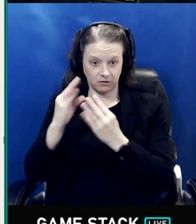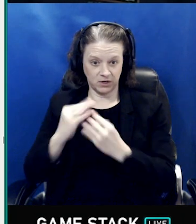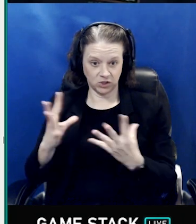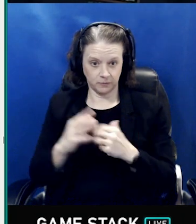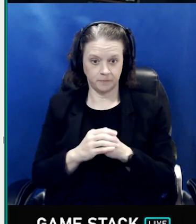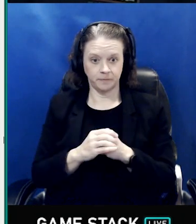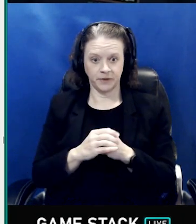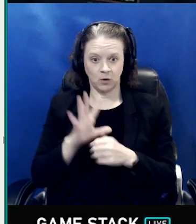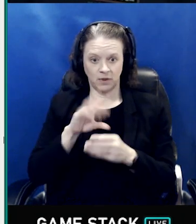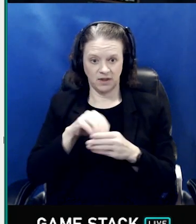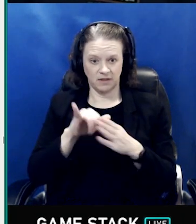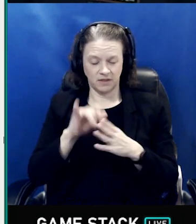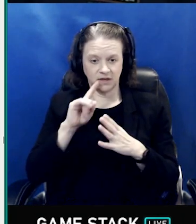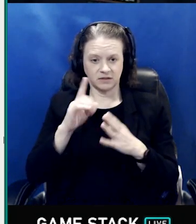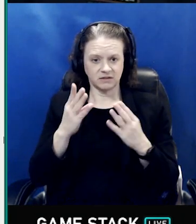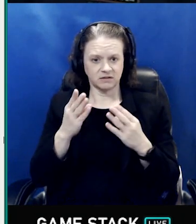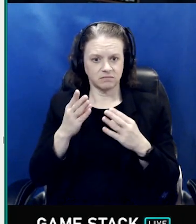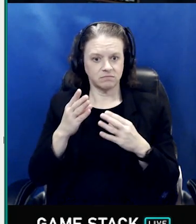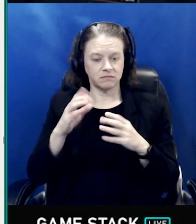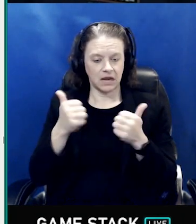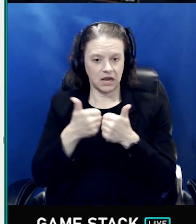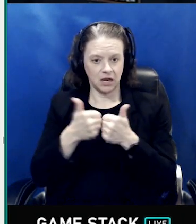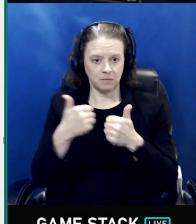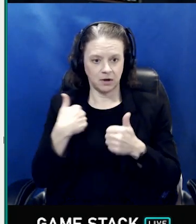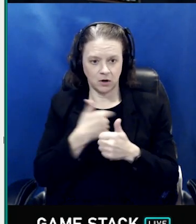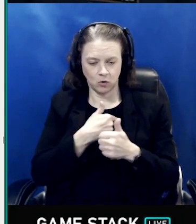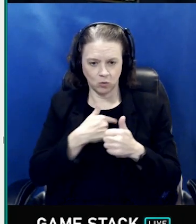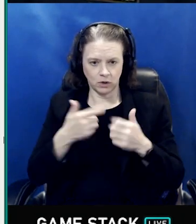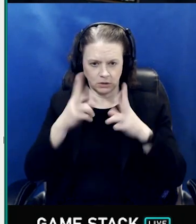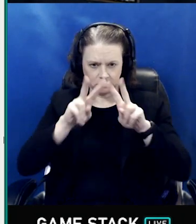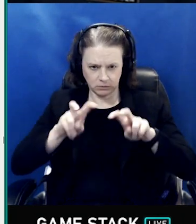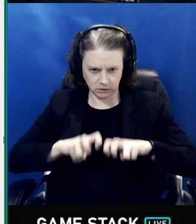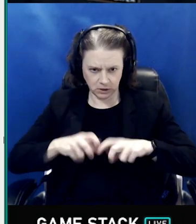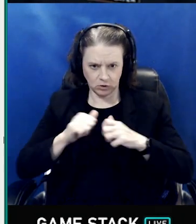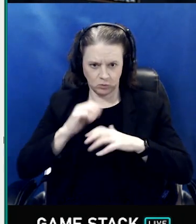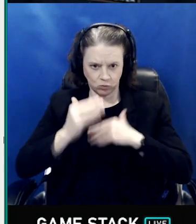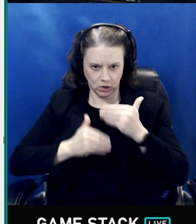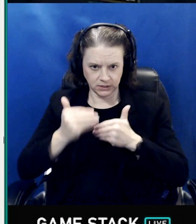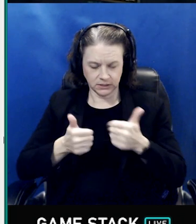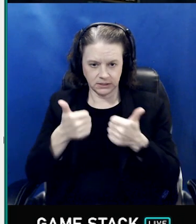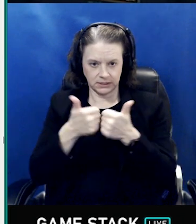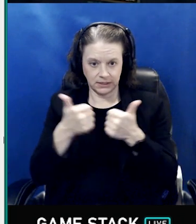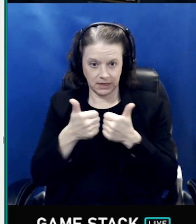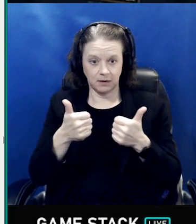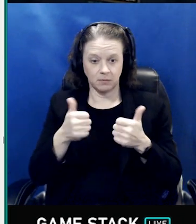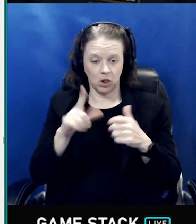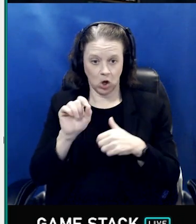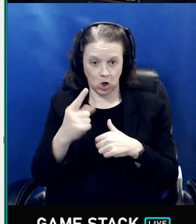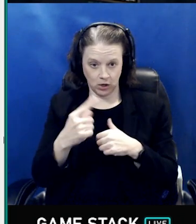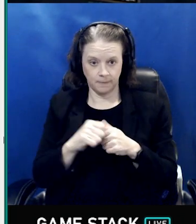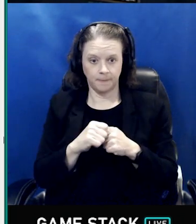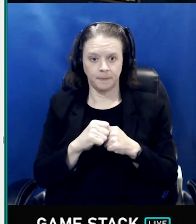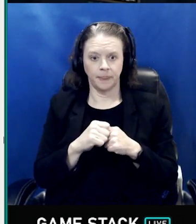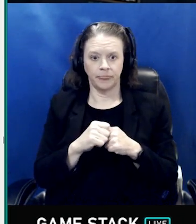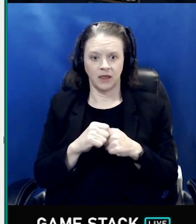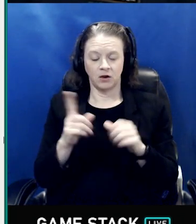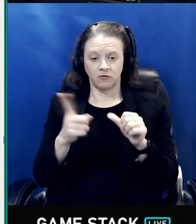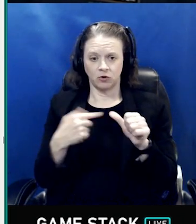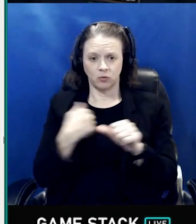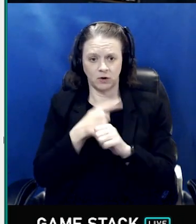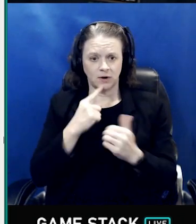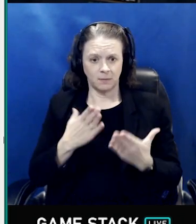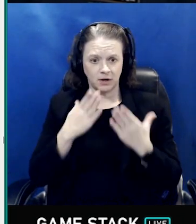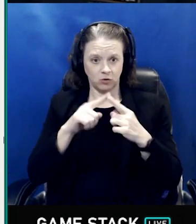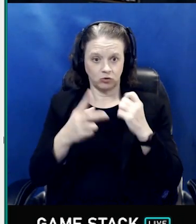game, we built architecture to store and process game log with ADX as below. First, we recommended to store log